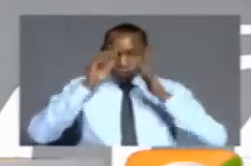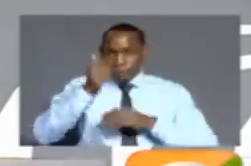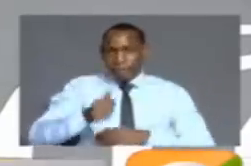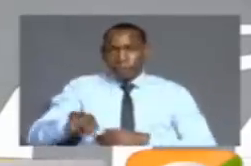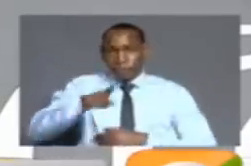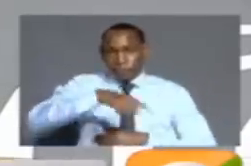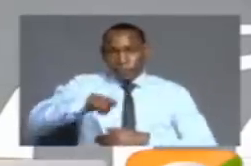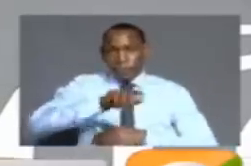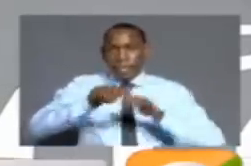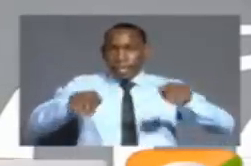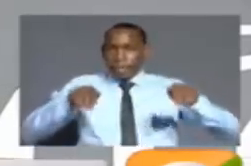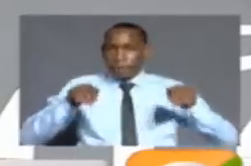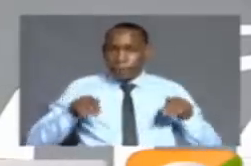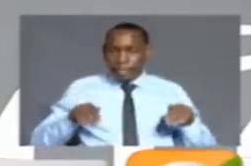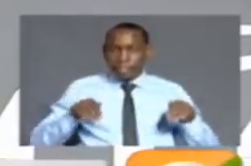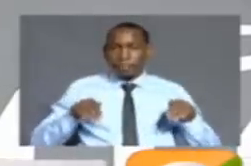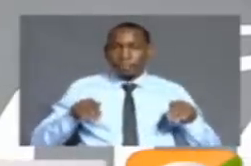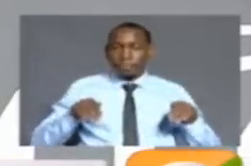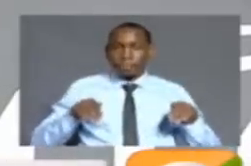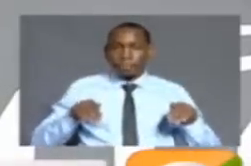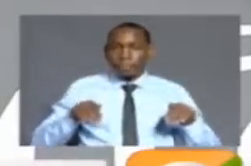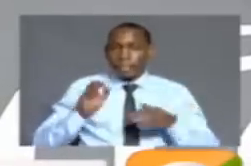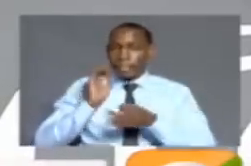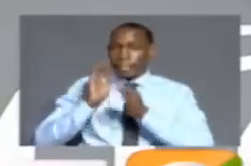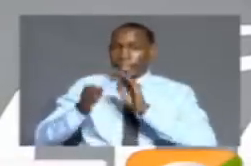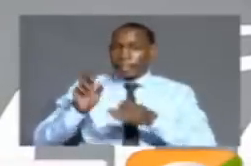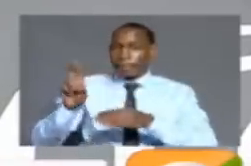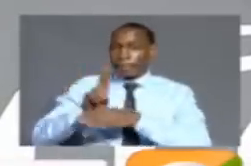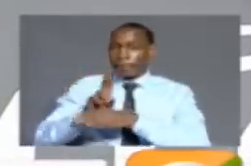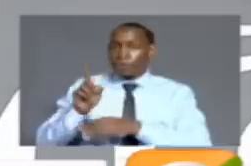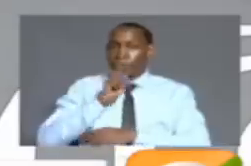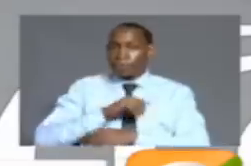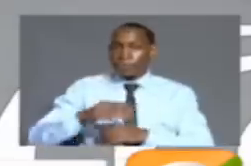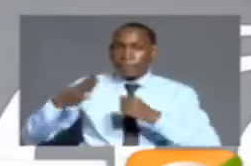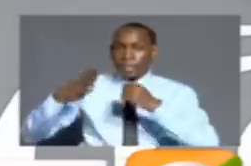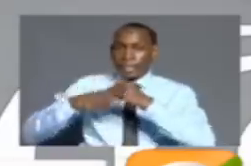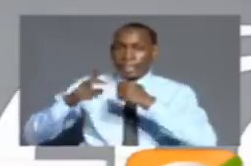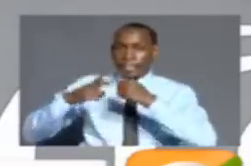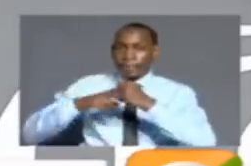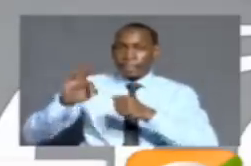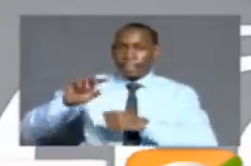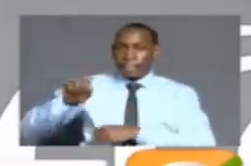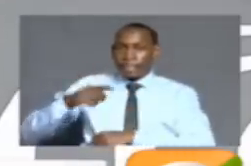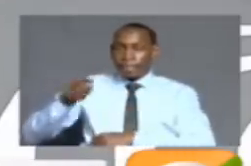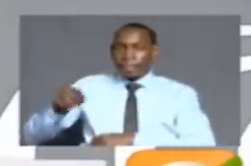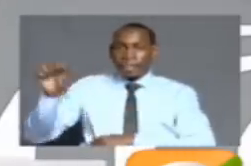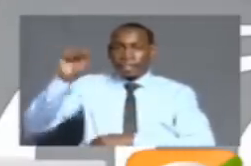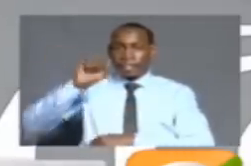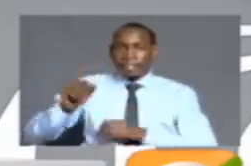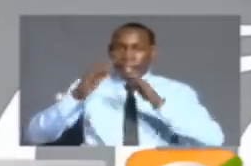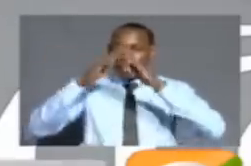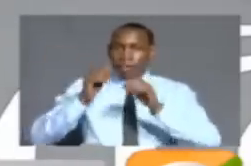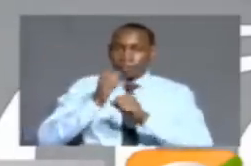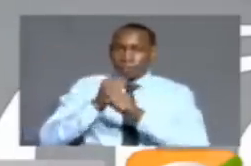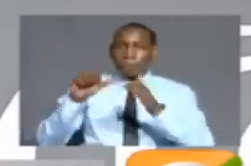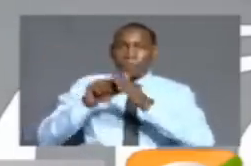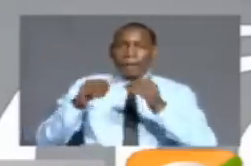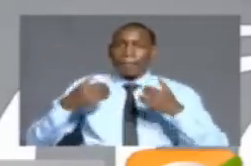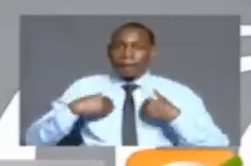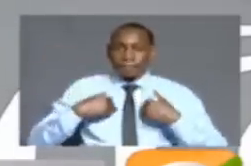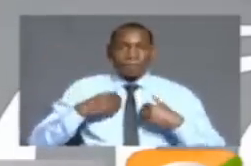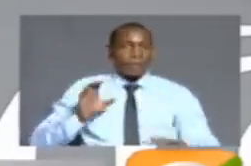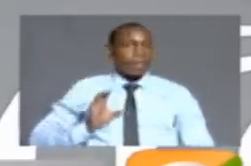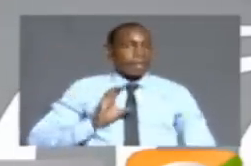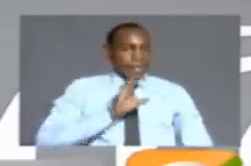wait. Not preempt. So if they spent 973 million on state house functions, then there is a problem. Committee.